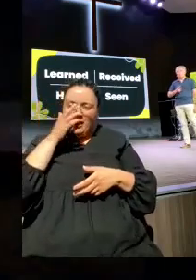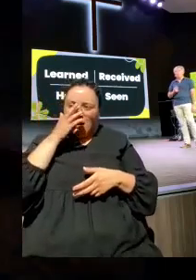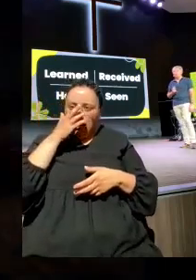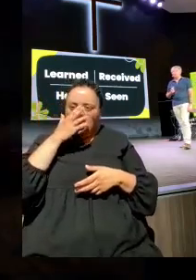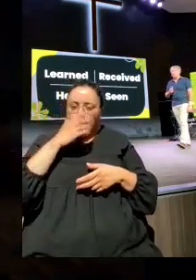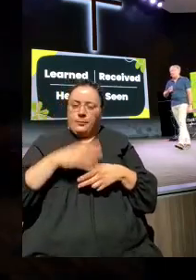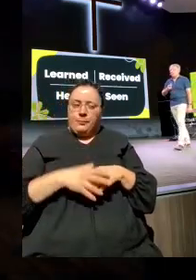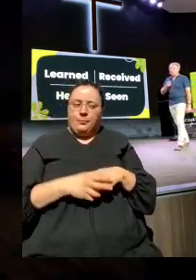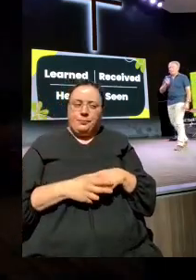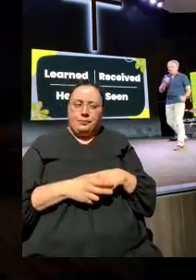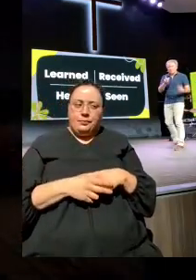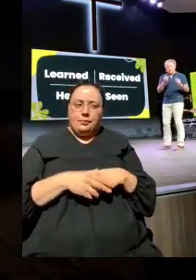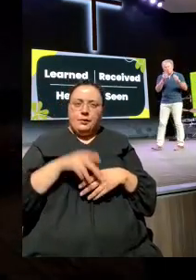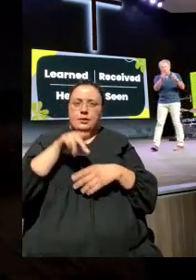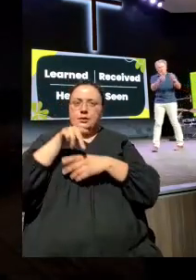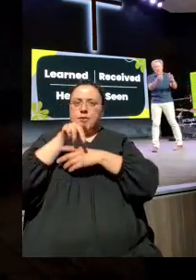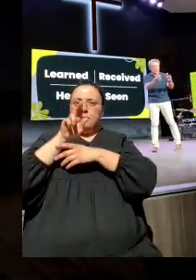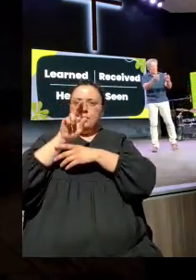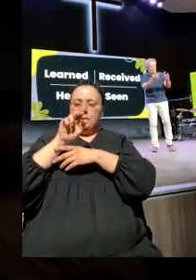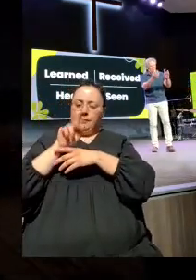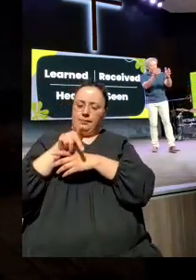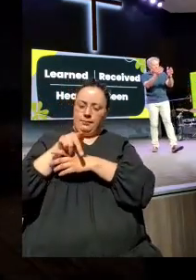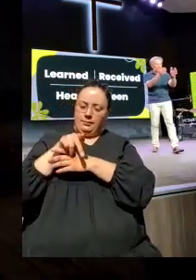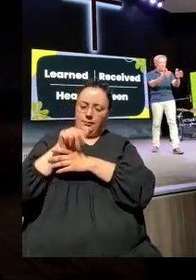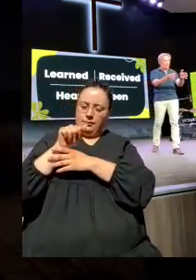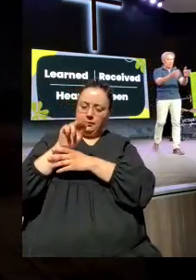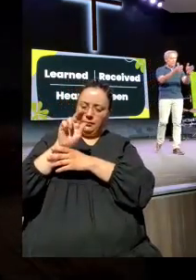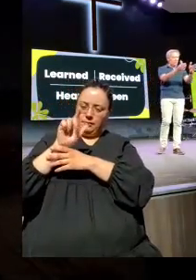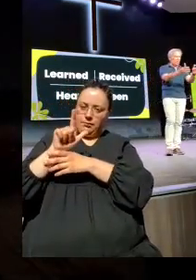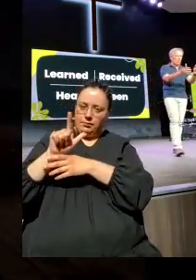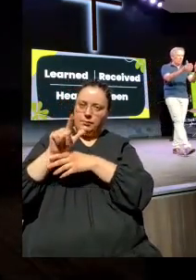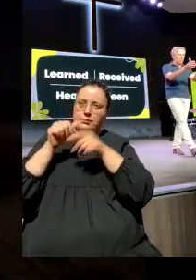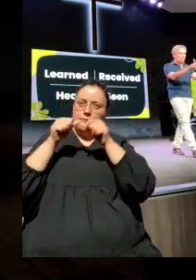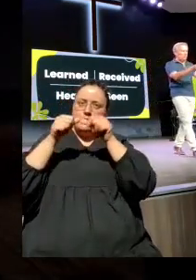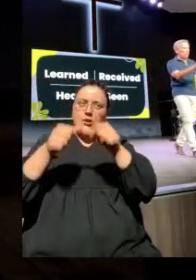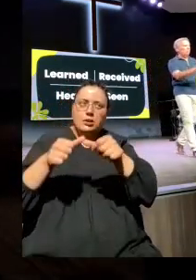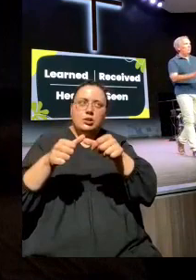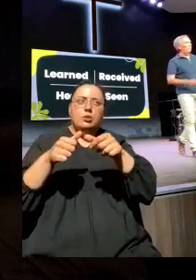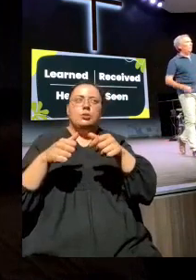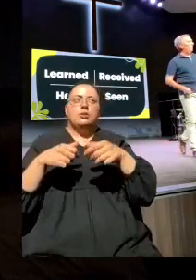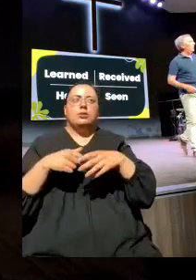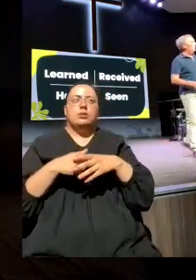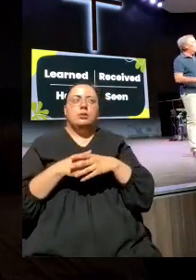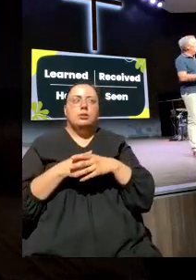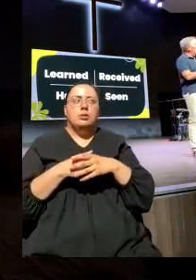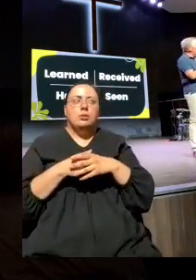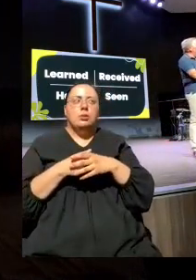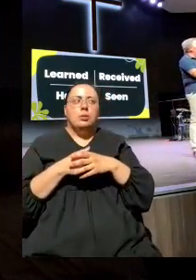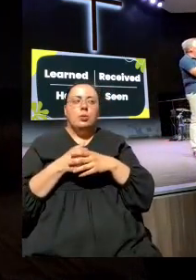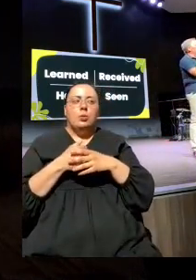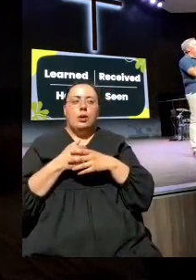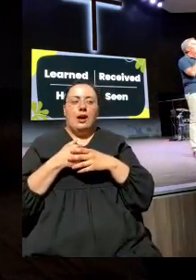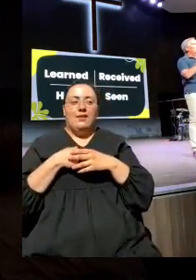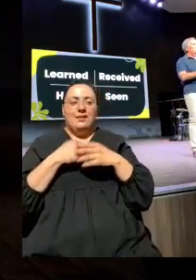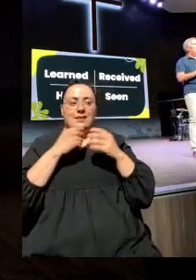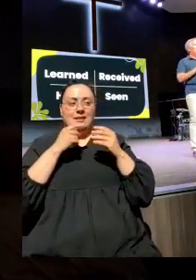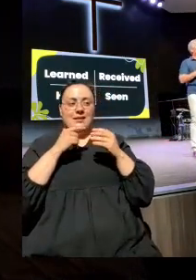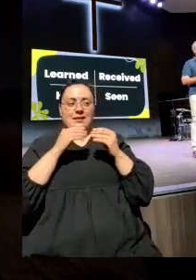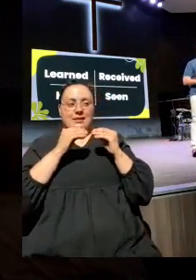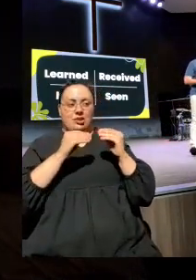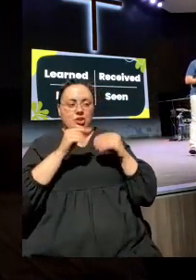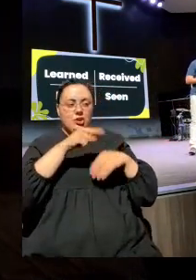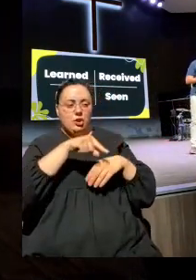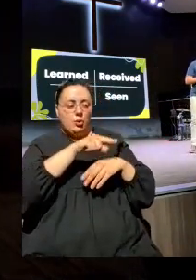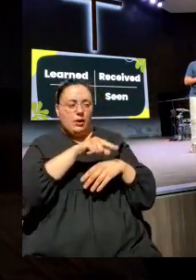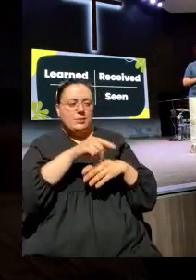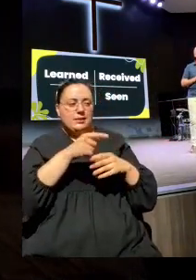it's not just about, he goes, whatever you've learned from me, so I've intentionally sought to teach you about my faith, but it's also what you received